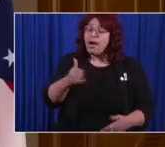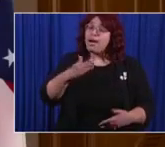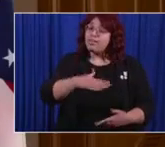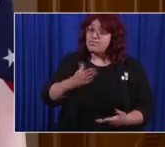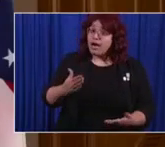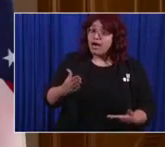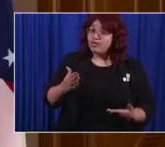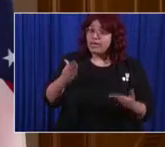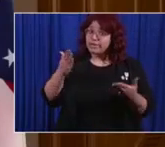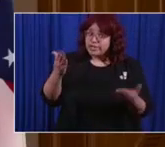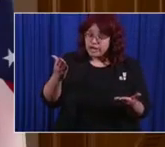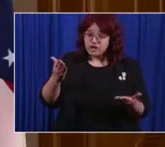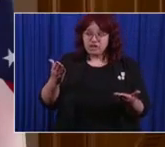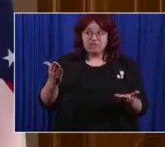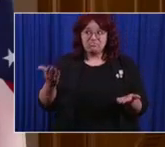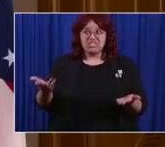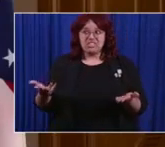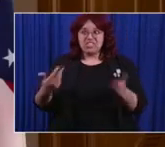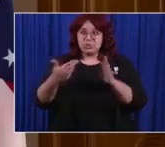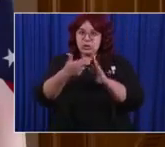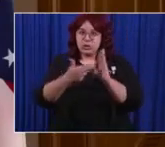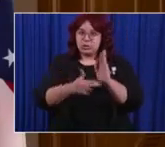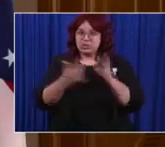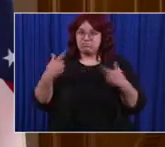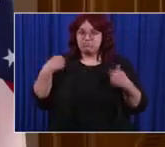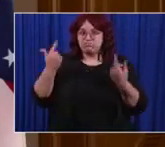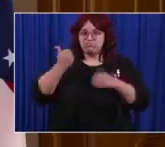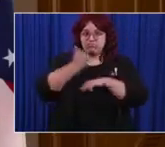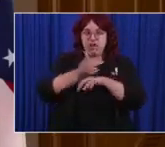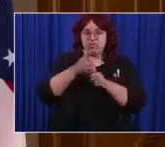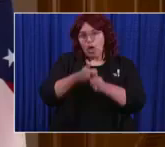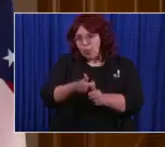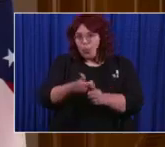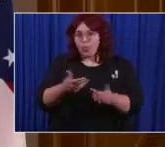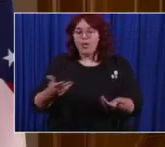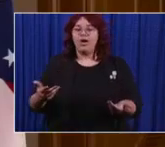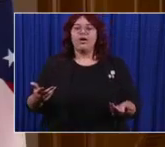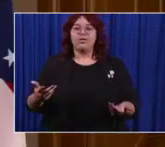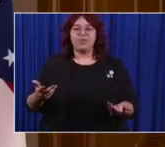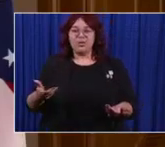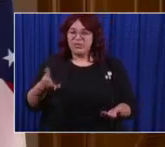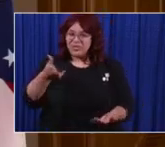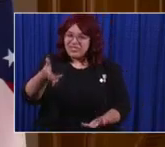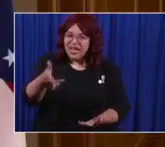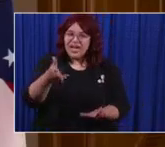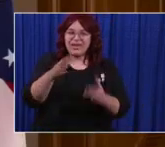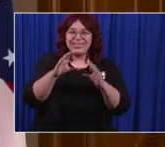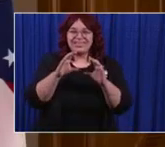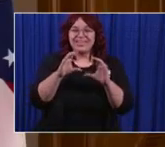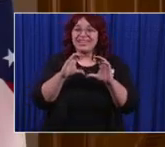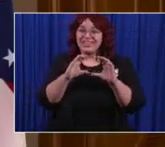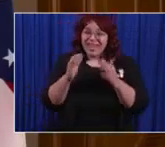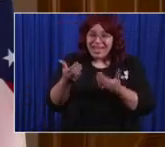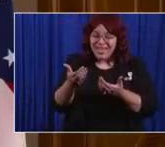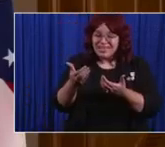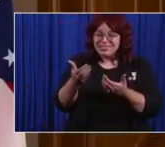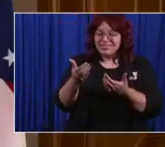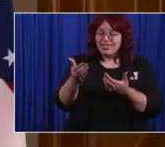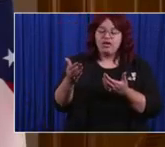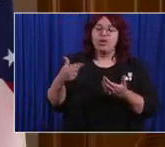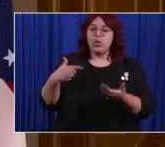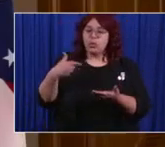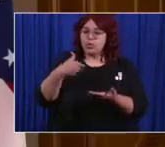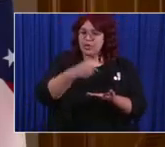exceedingly well. We've seen, precious little spread in the classroom, and the reason is because kids have done a great